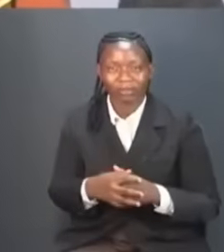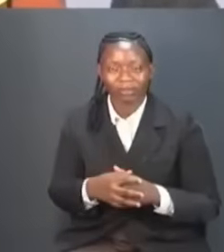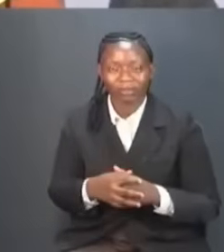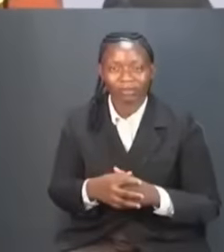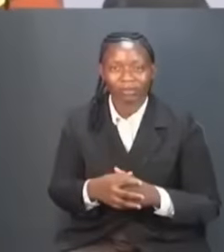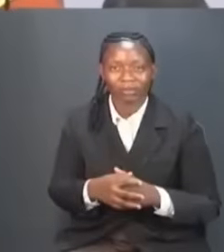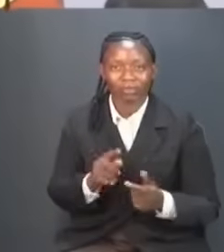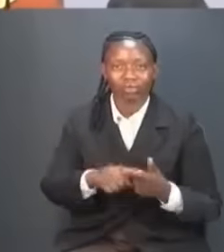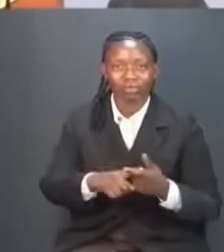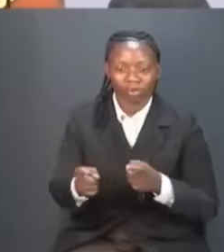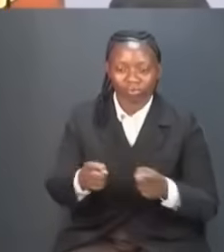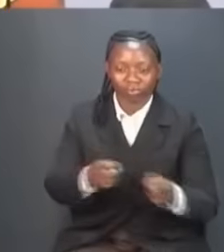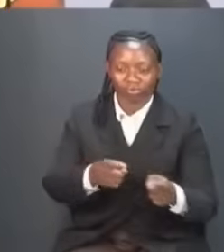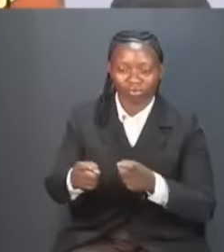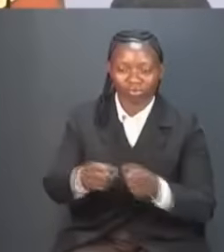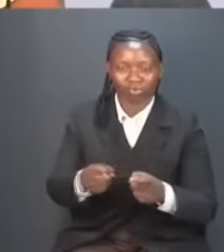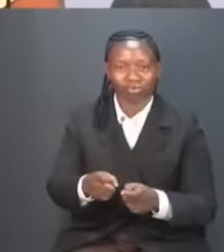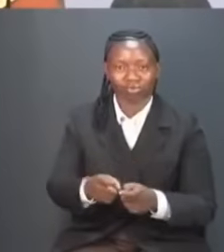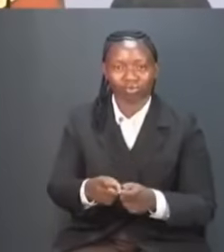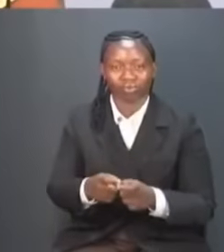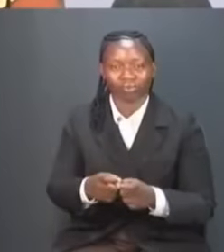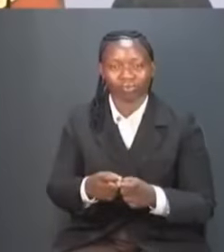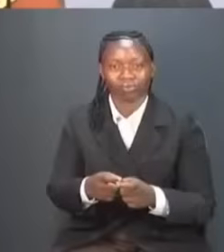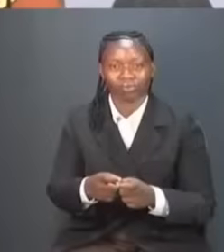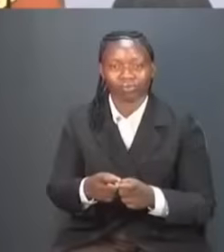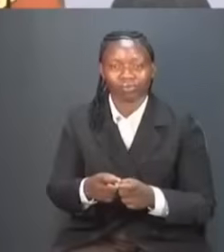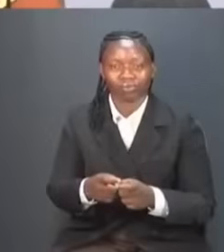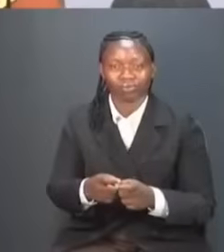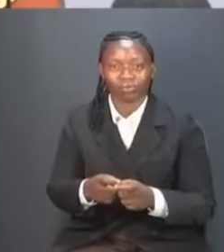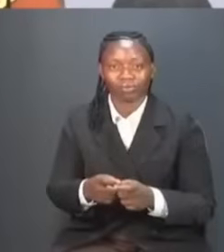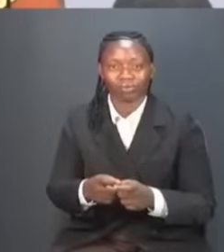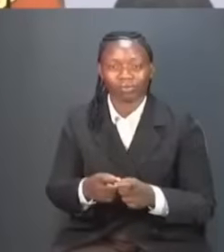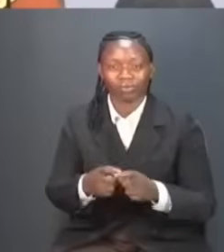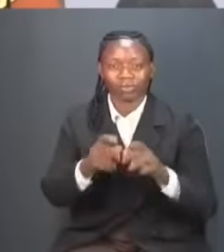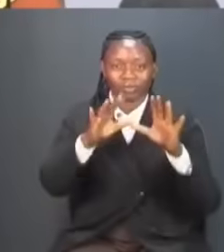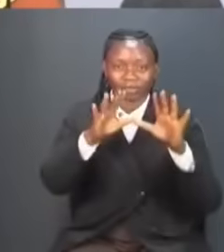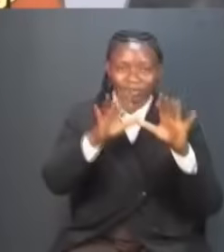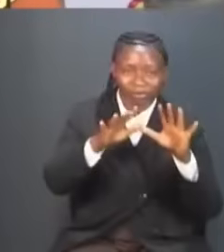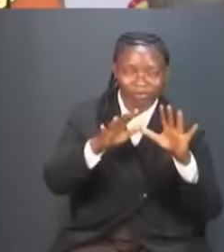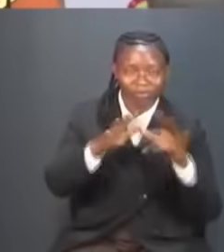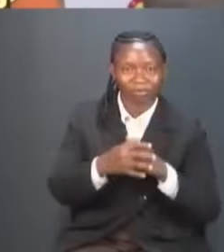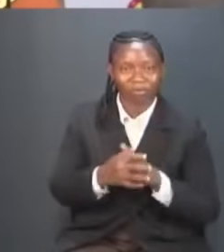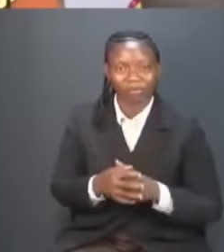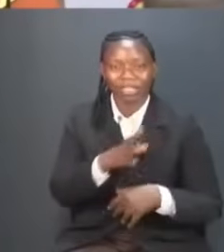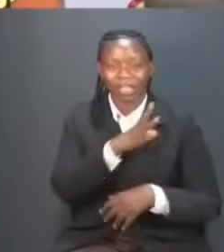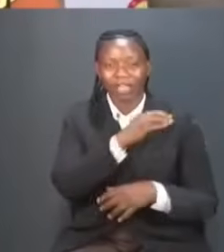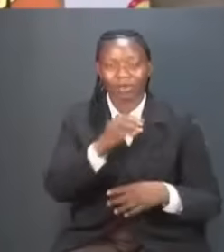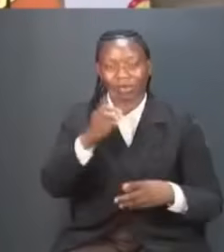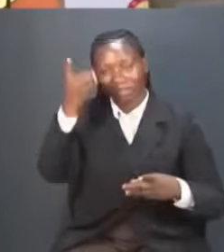to control pests and diseases in crops and livestock. Thank you.